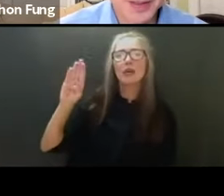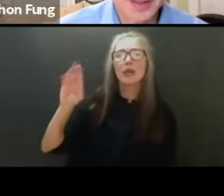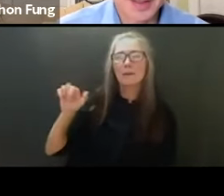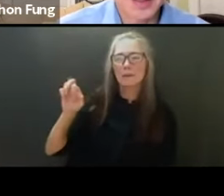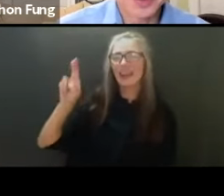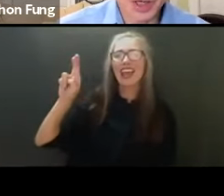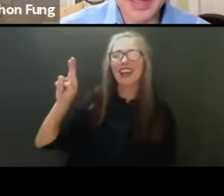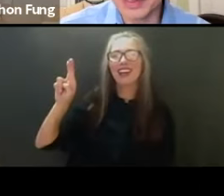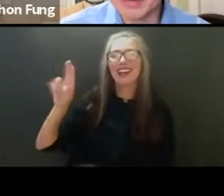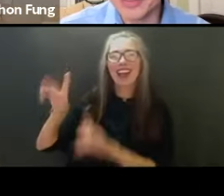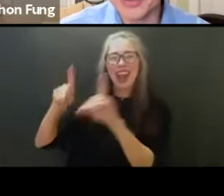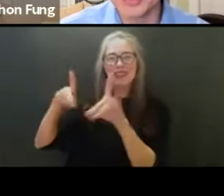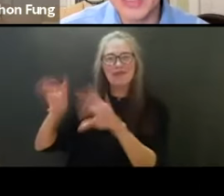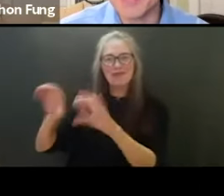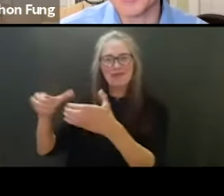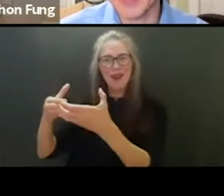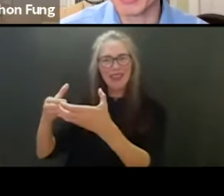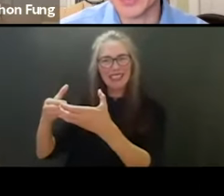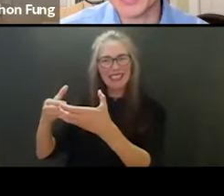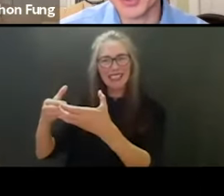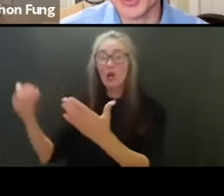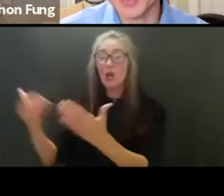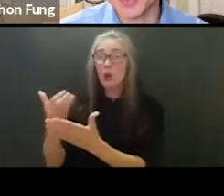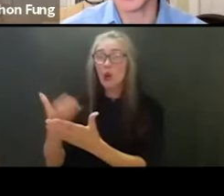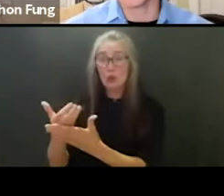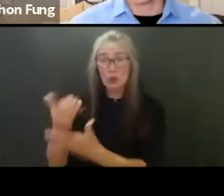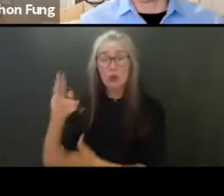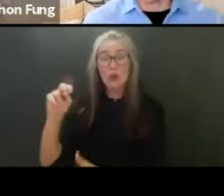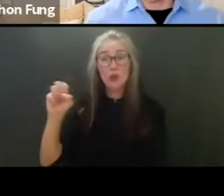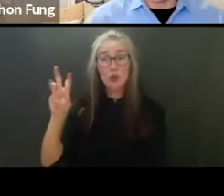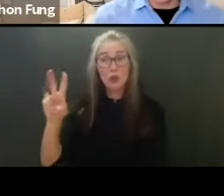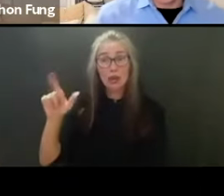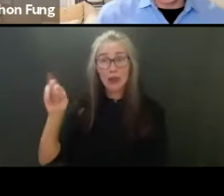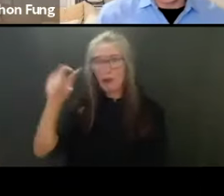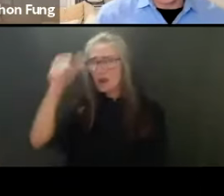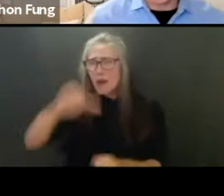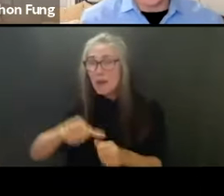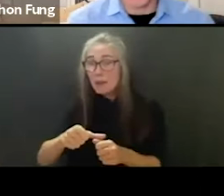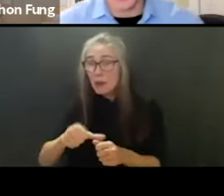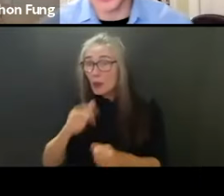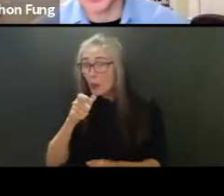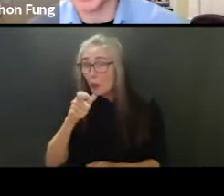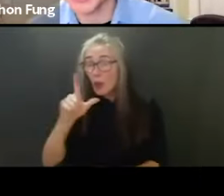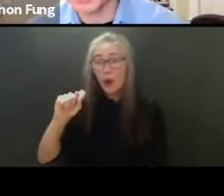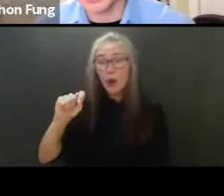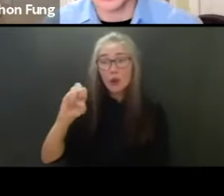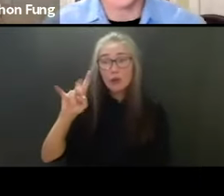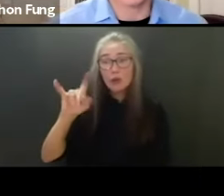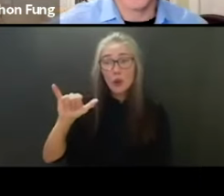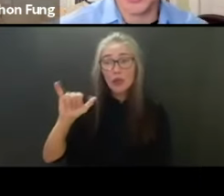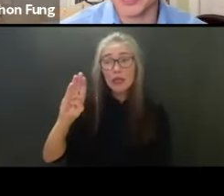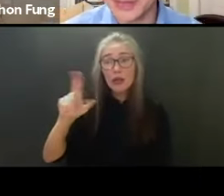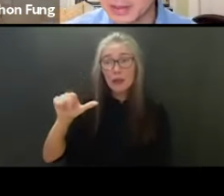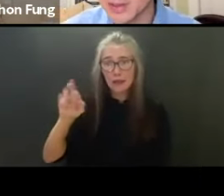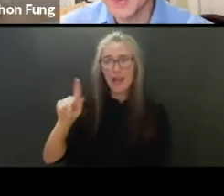responded, Tony Blair and new labor is my greatest achievement. And for those of you who don't remember, and Tony Blair was a